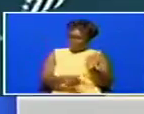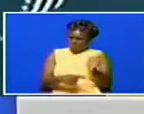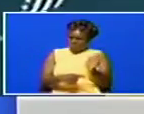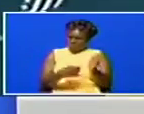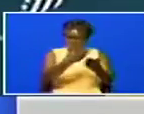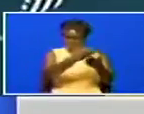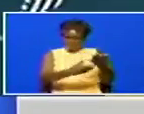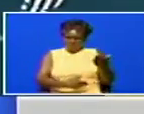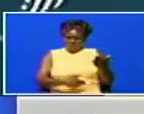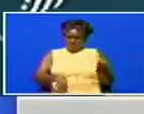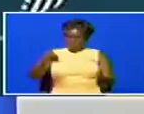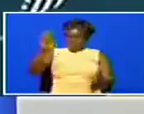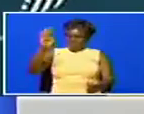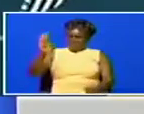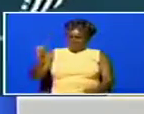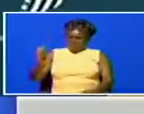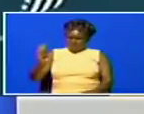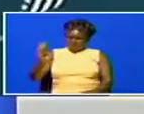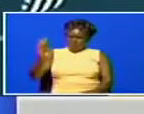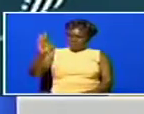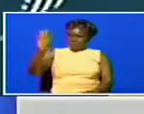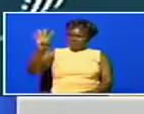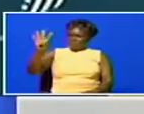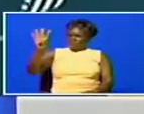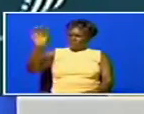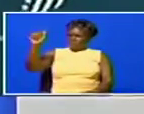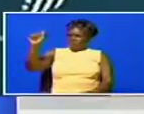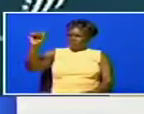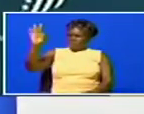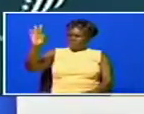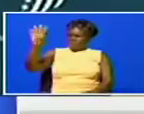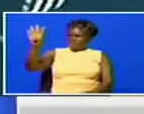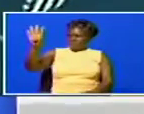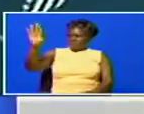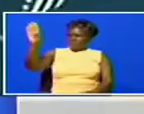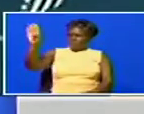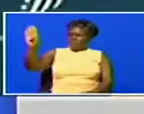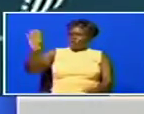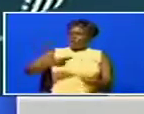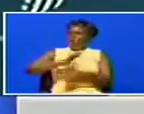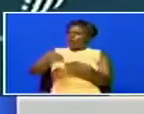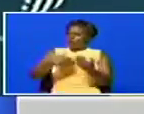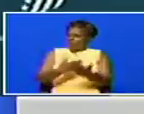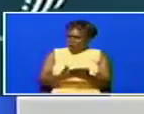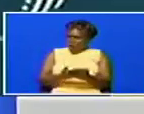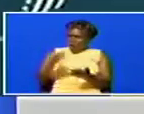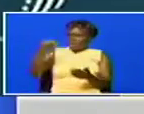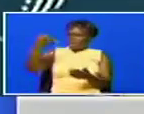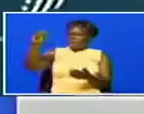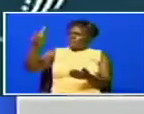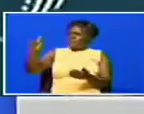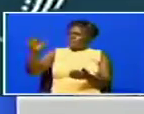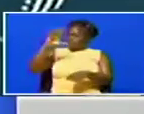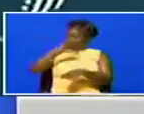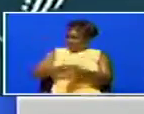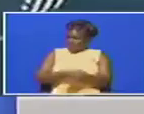Form 34A and the Form 34B. I do believe that all party agents received it. So it